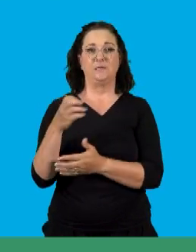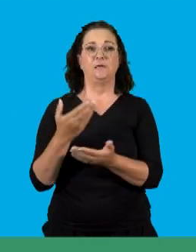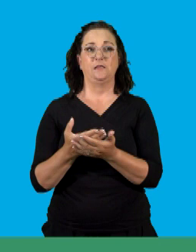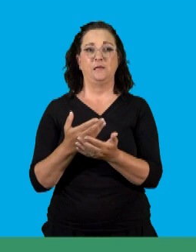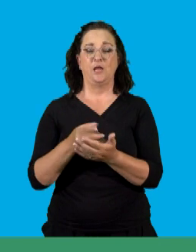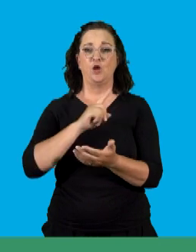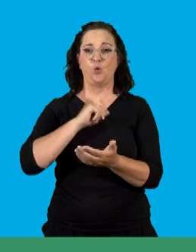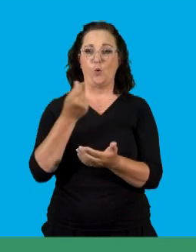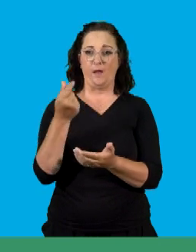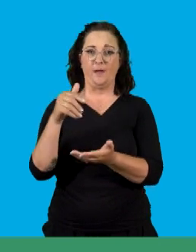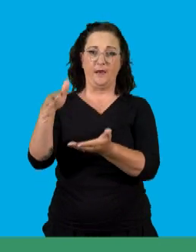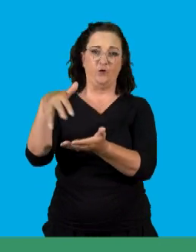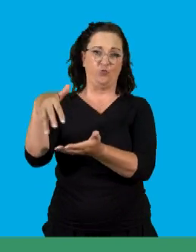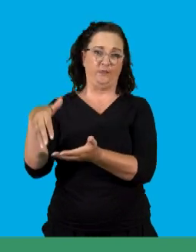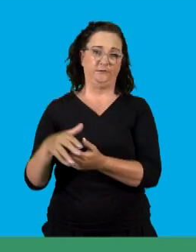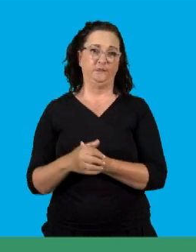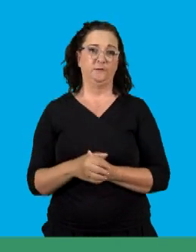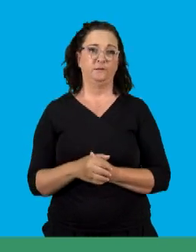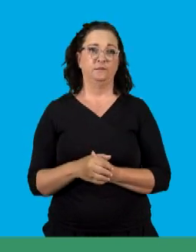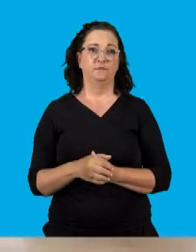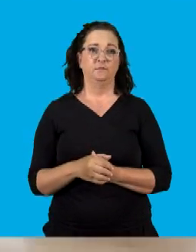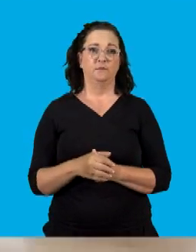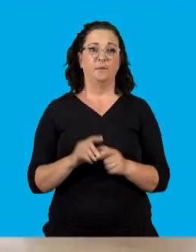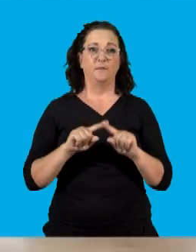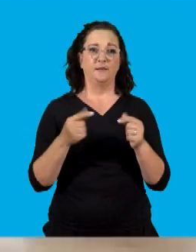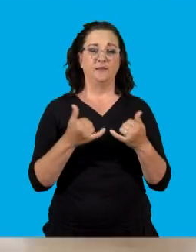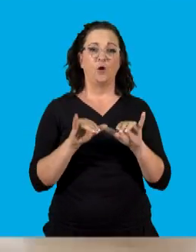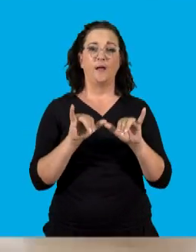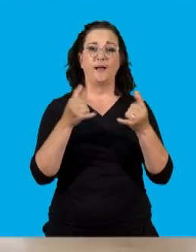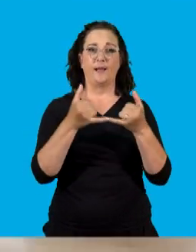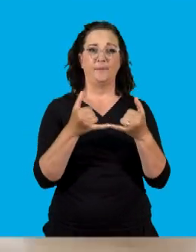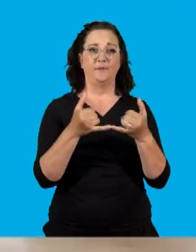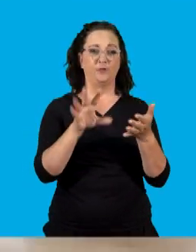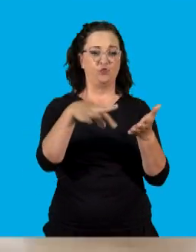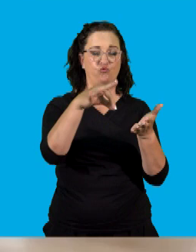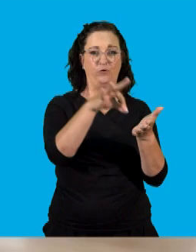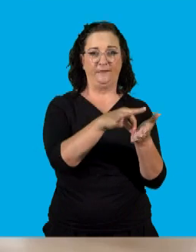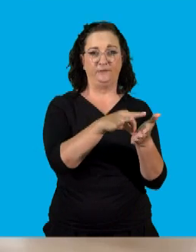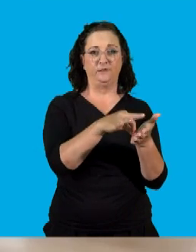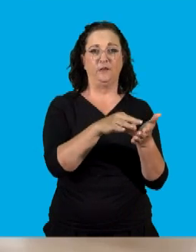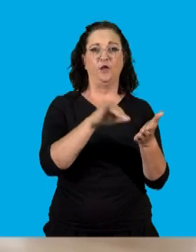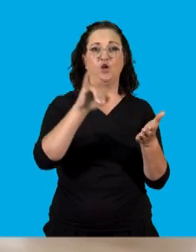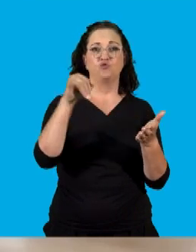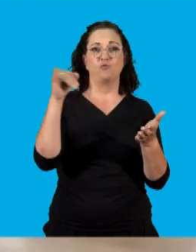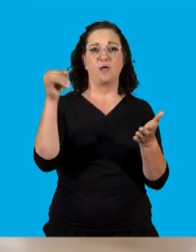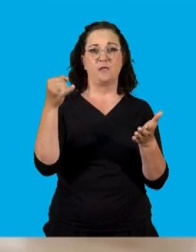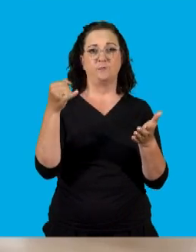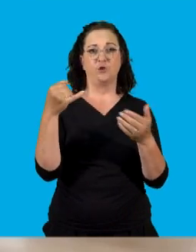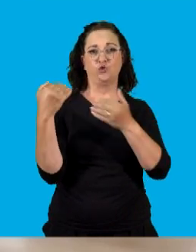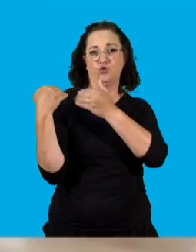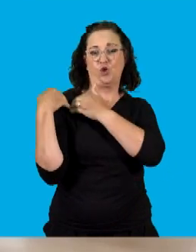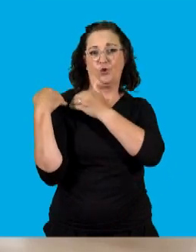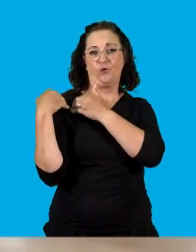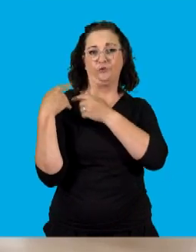raise capital. So when we talk of the public company, we are referring to the company that is registered with the Johannesburg